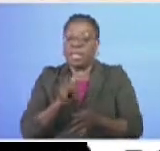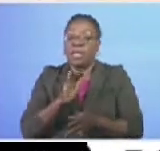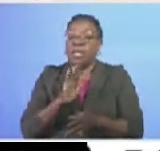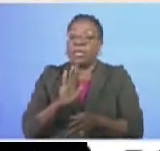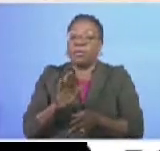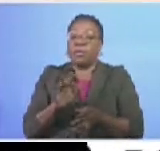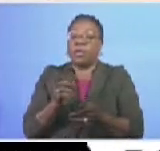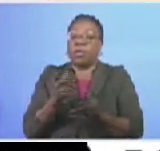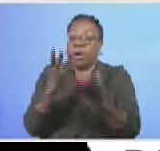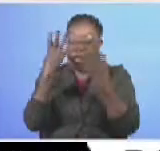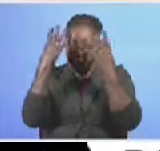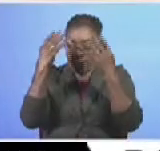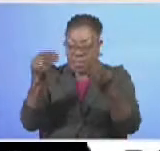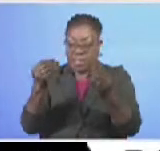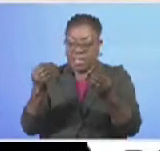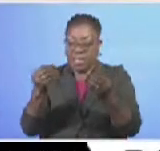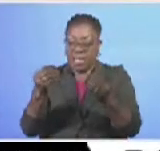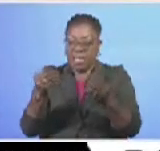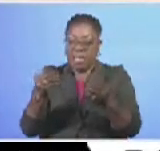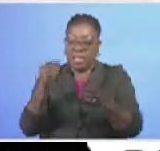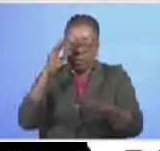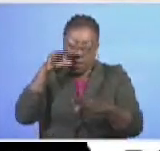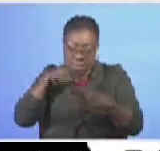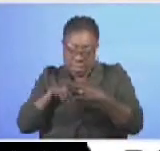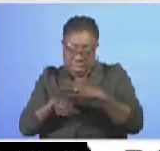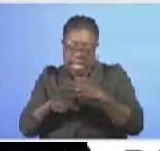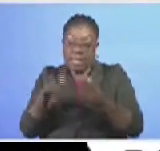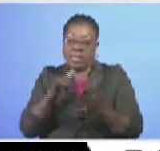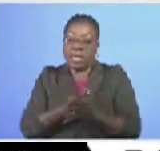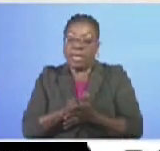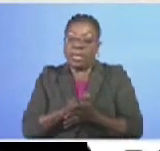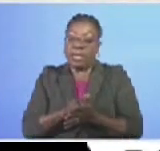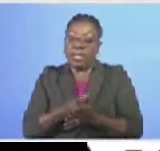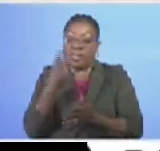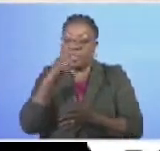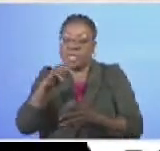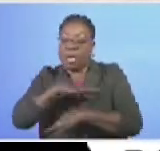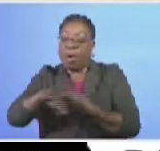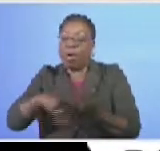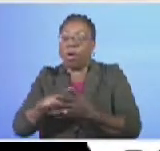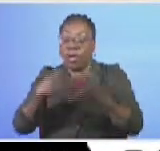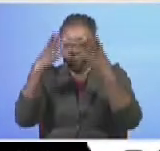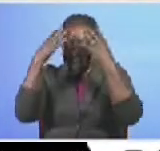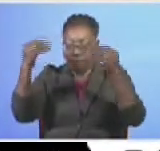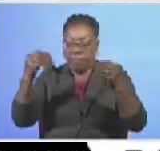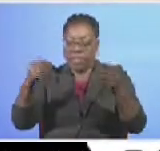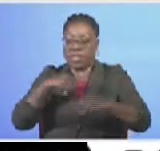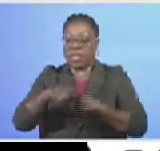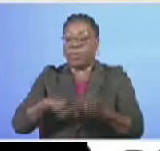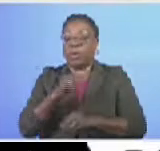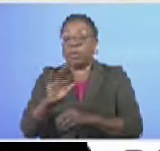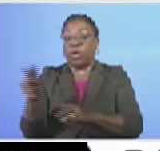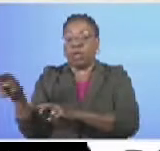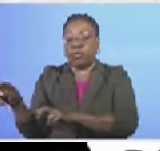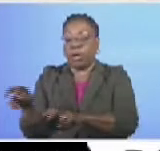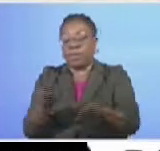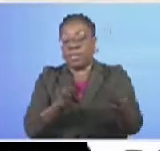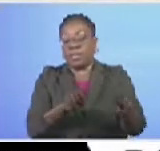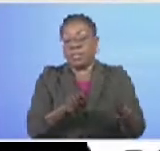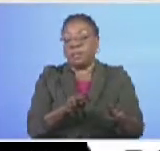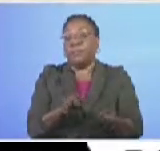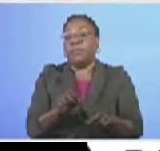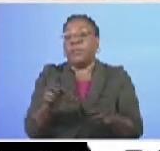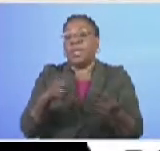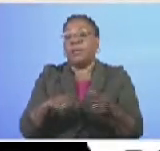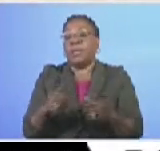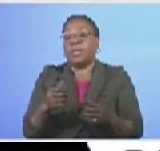scan that, bring up the details of your travel, and then upload the results to your account with